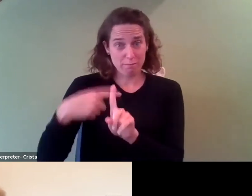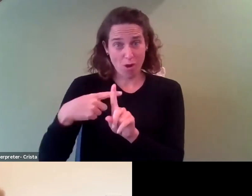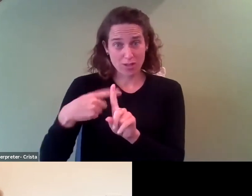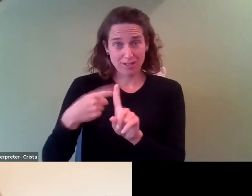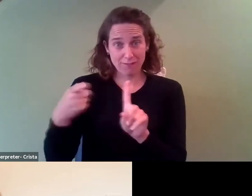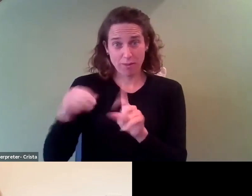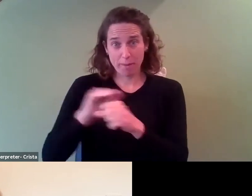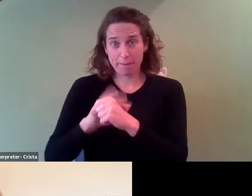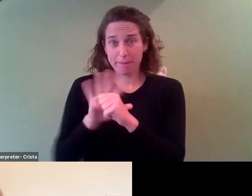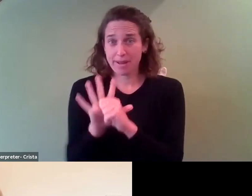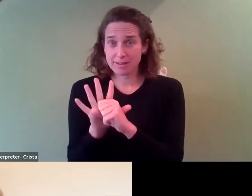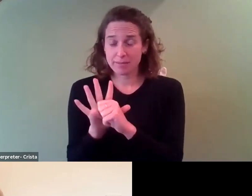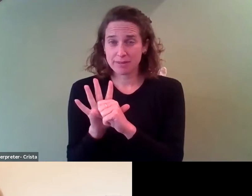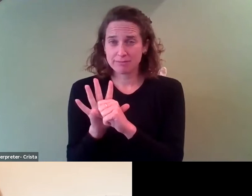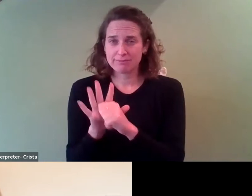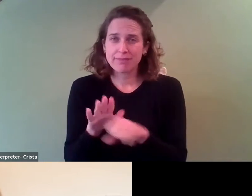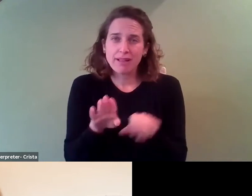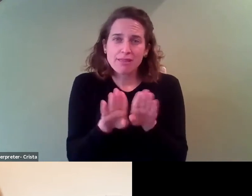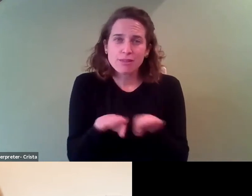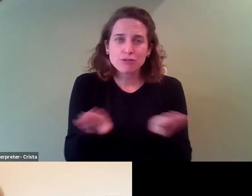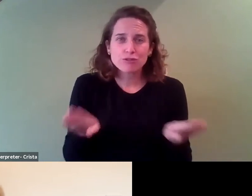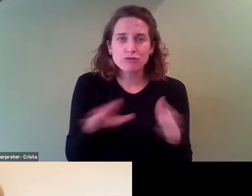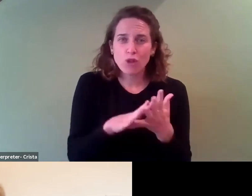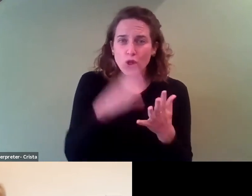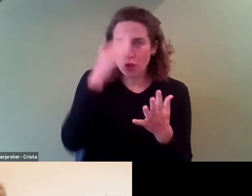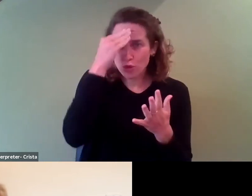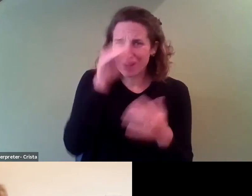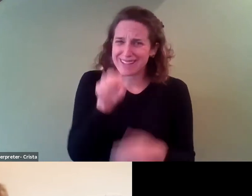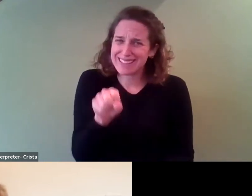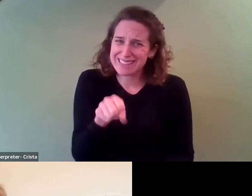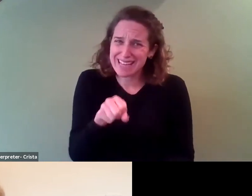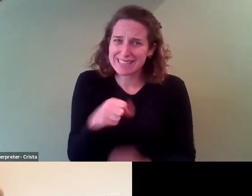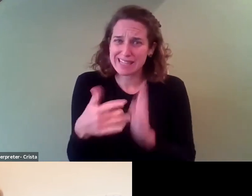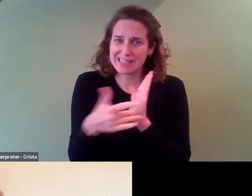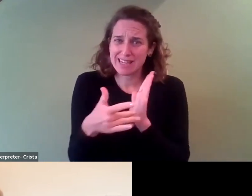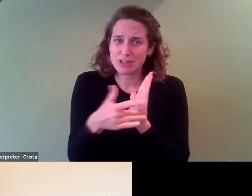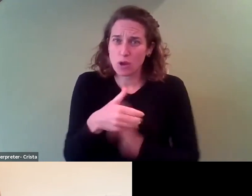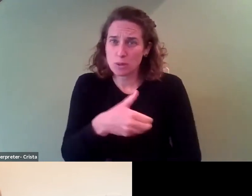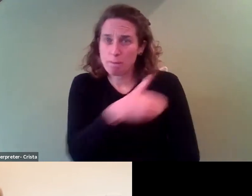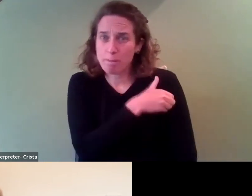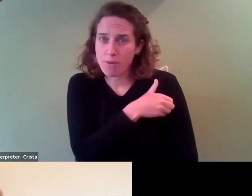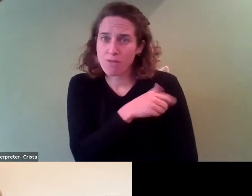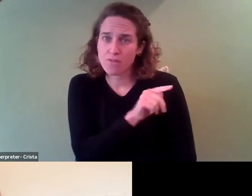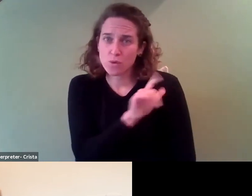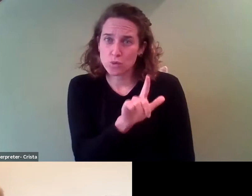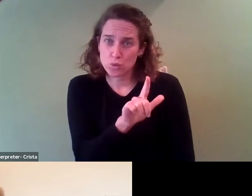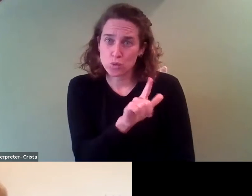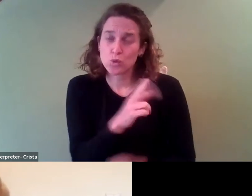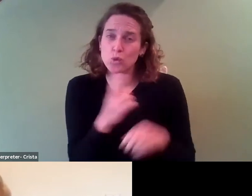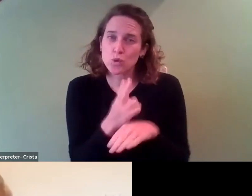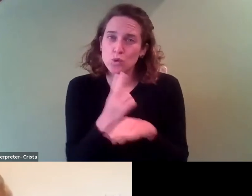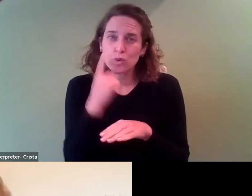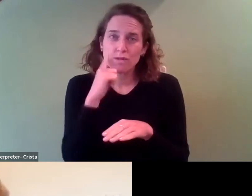as these kids are learning that these are very powerful tools to be used for important things as well